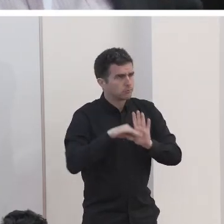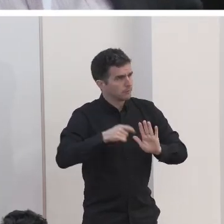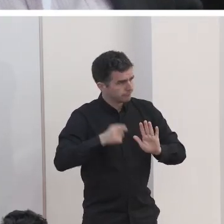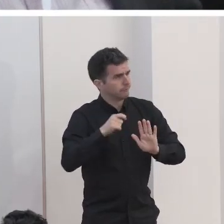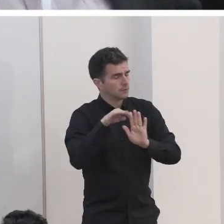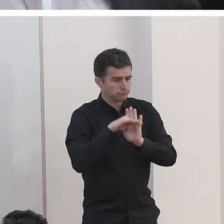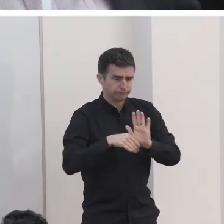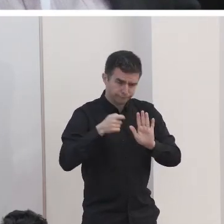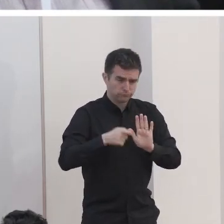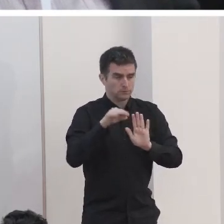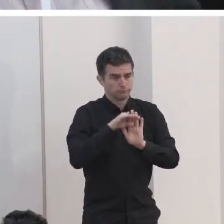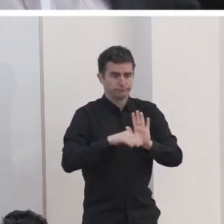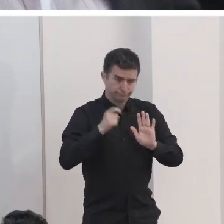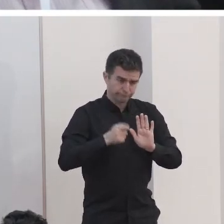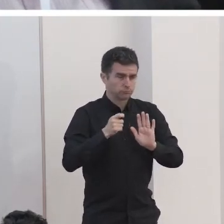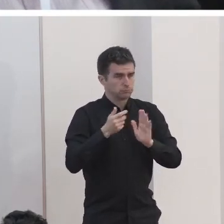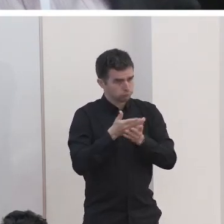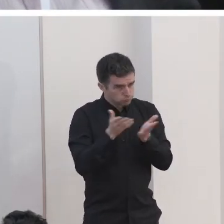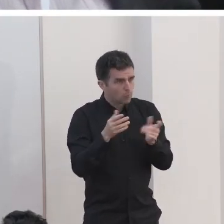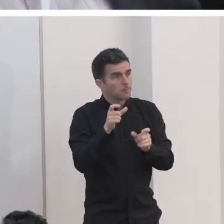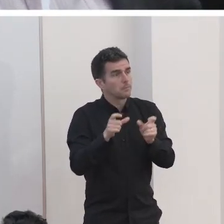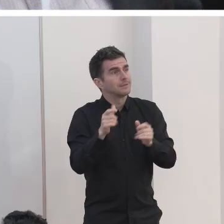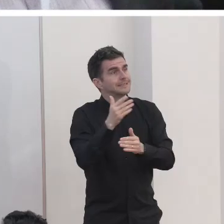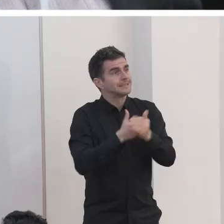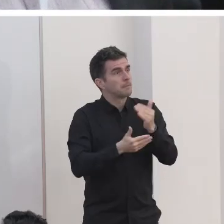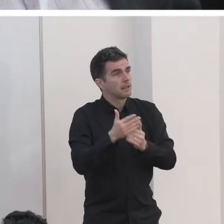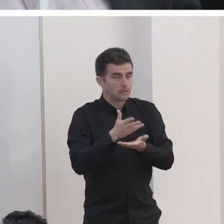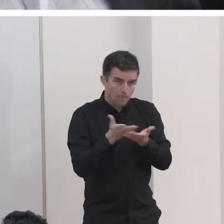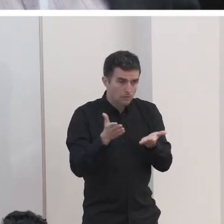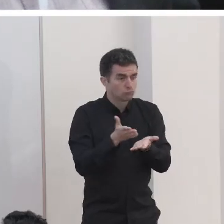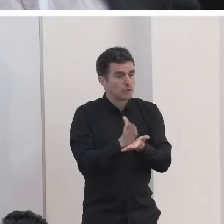my talk on access to justice,